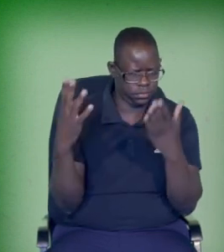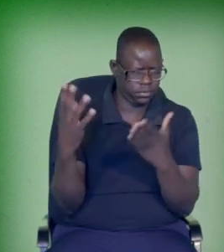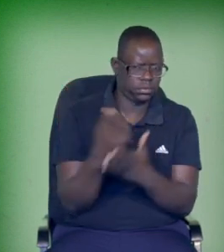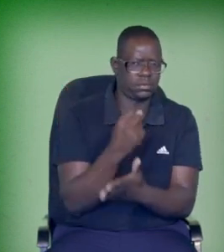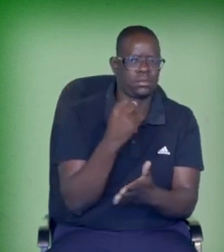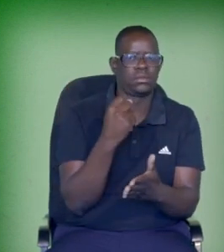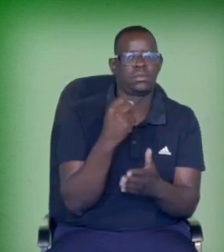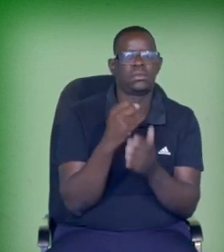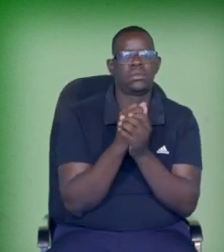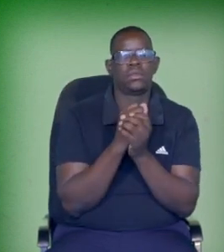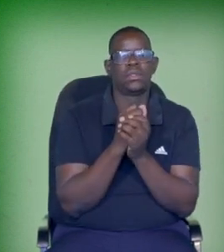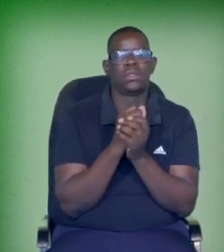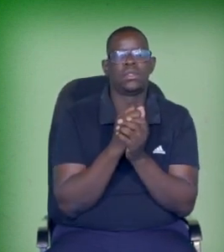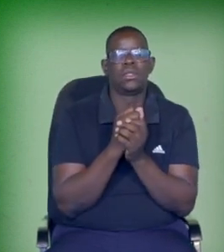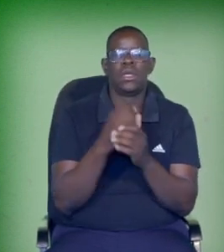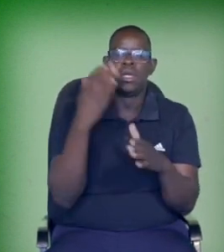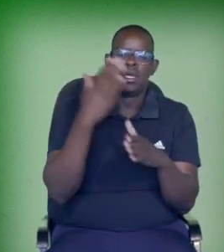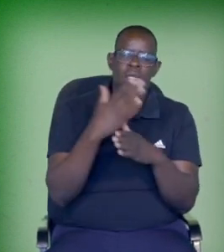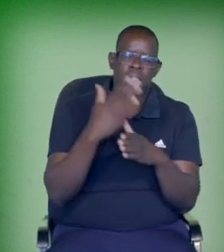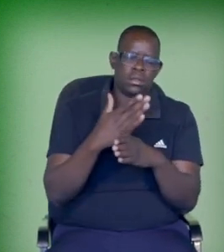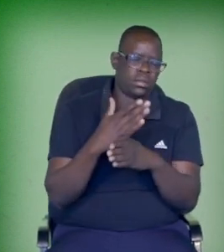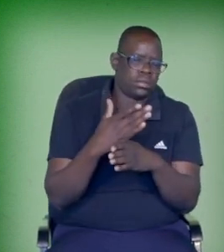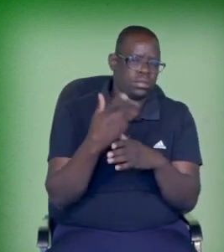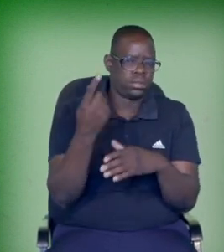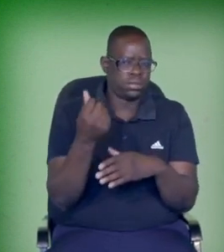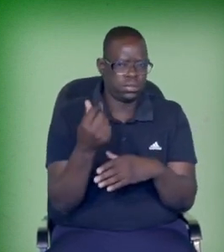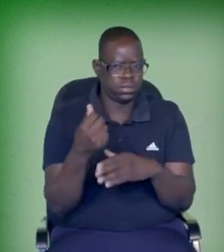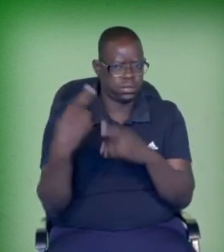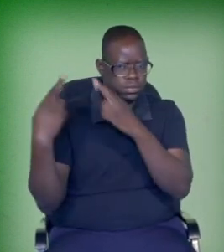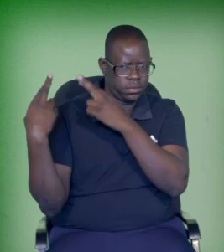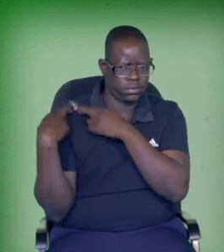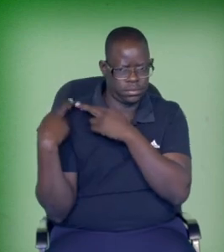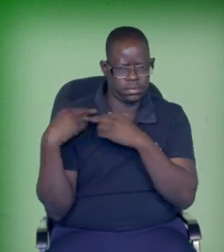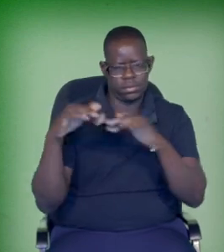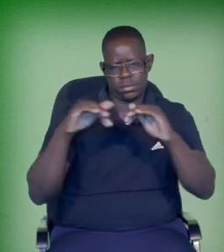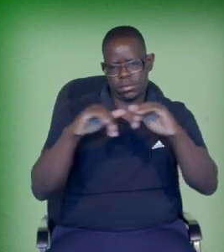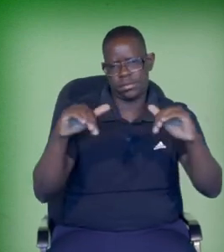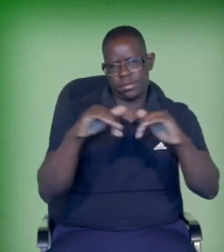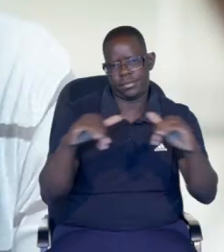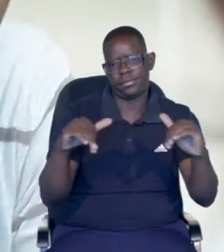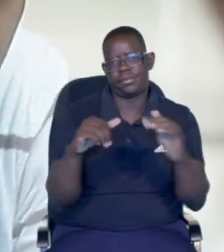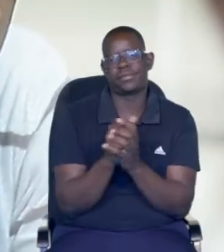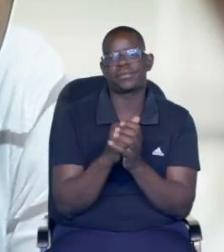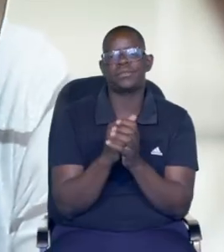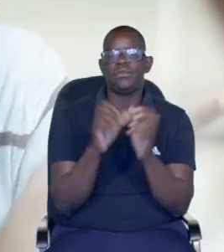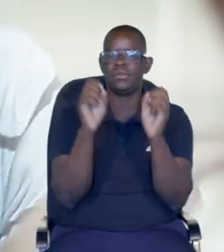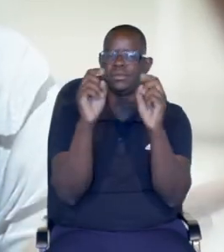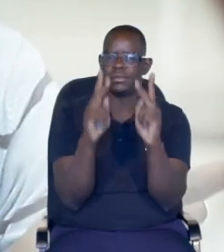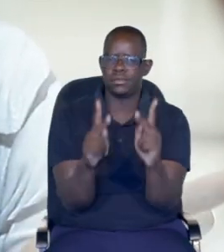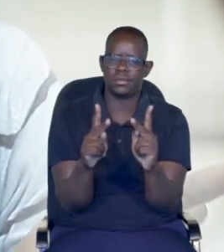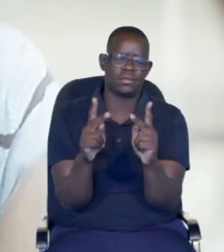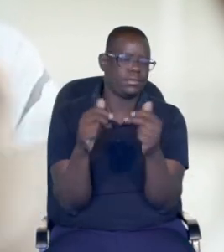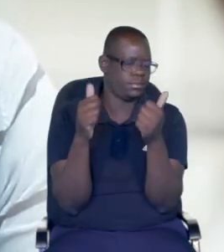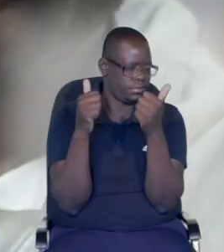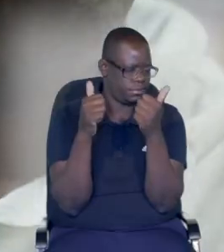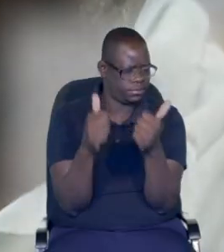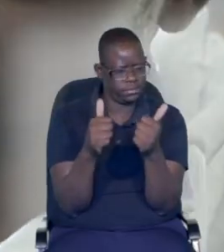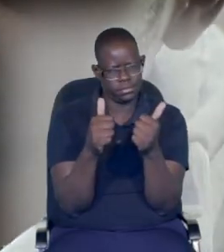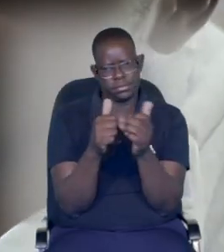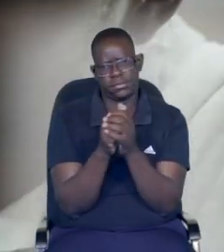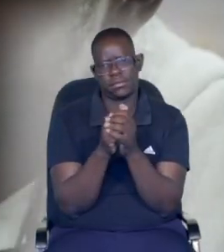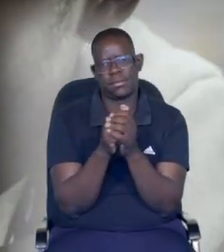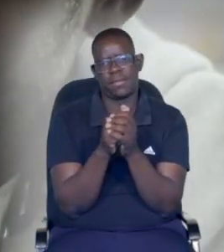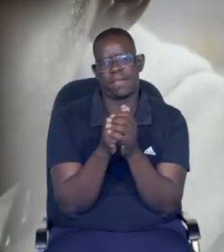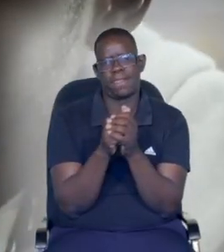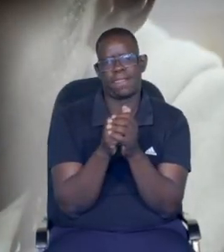succeed. The workload, expenses, and responsibilities are shared. Alright, that's nice. Are